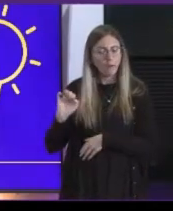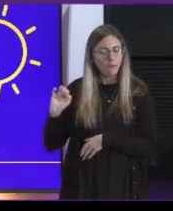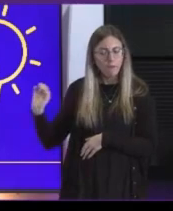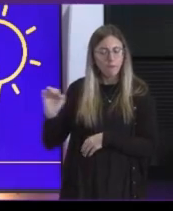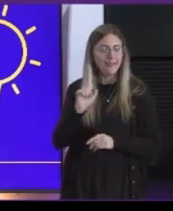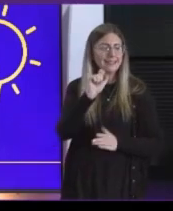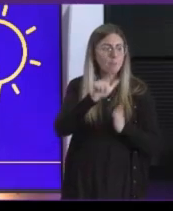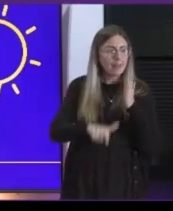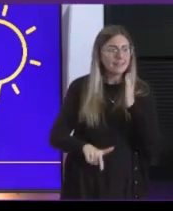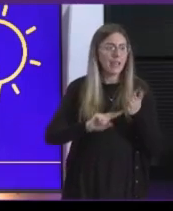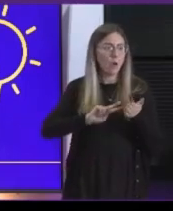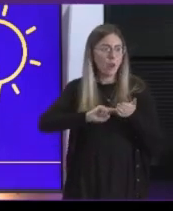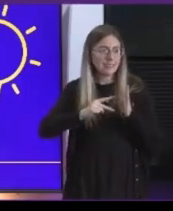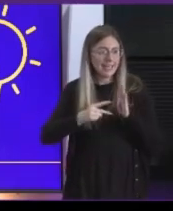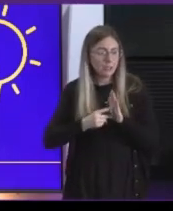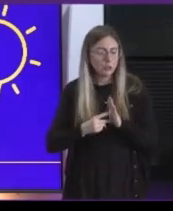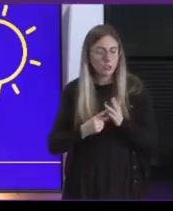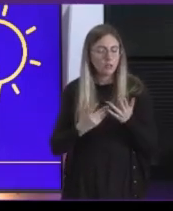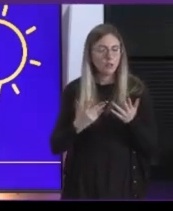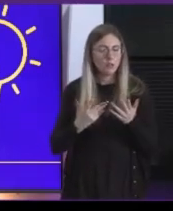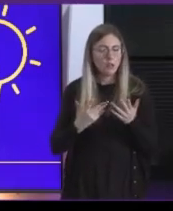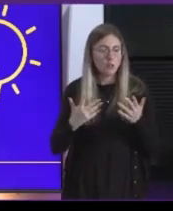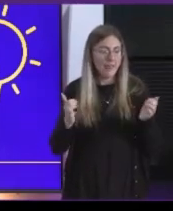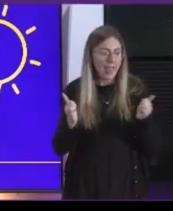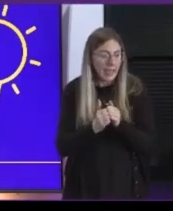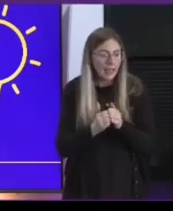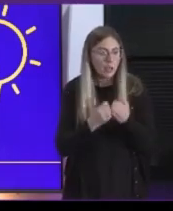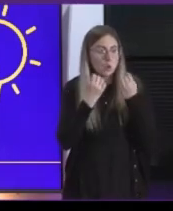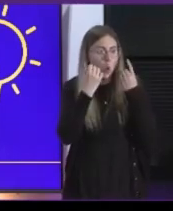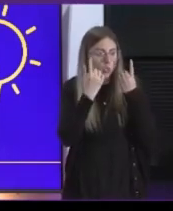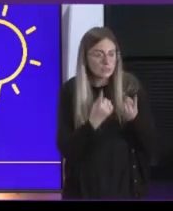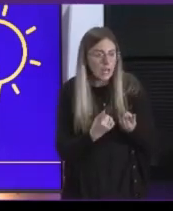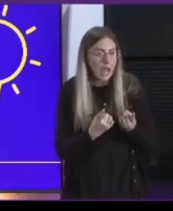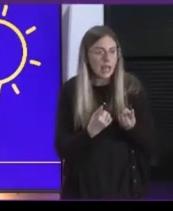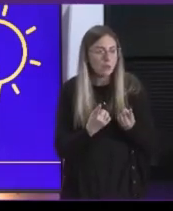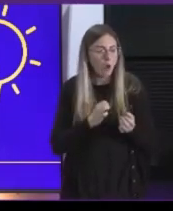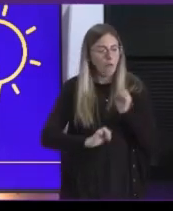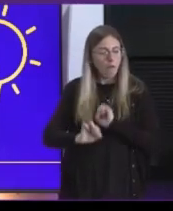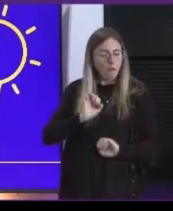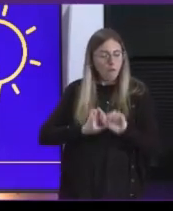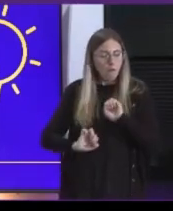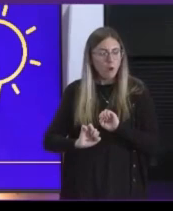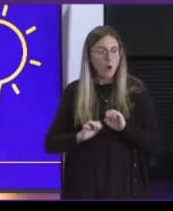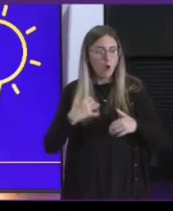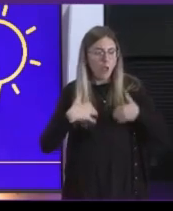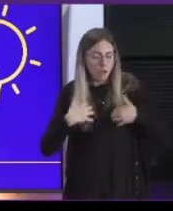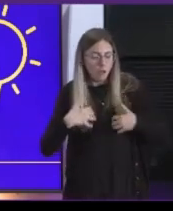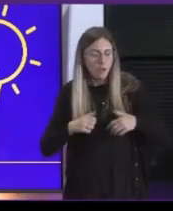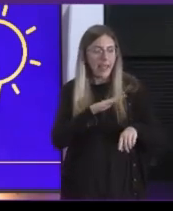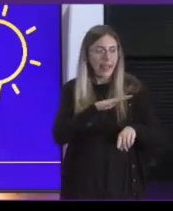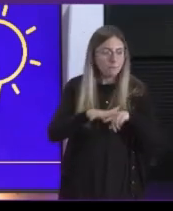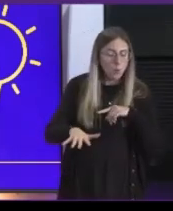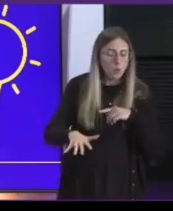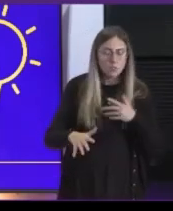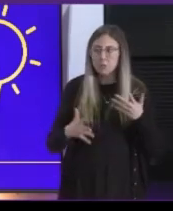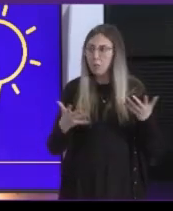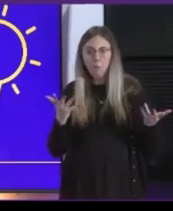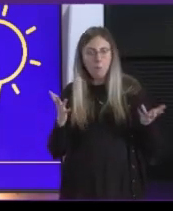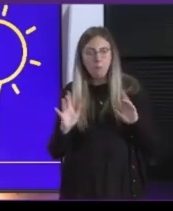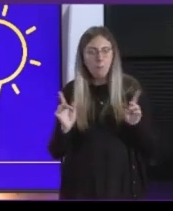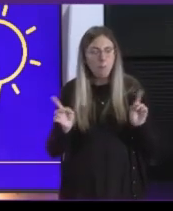working with disability organizations? Are they leaning into this? Do they get and understand this? Are they being actively encouraged to participate in it in the